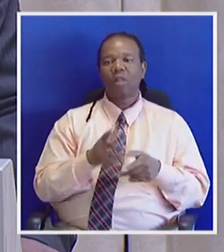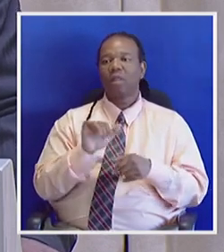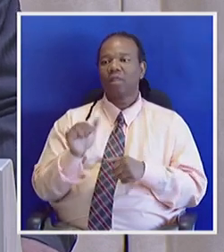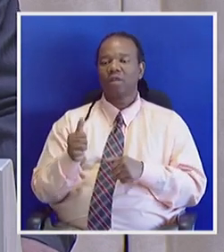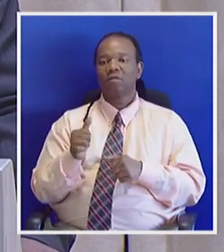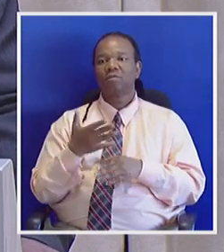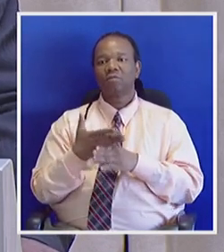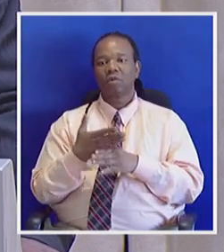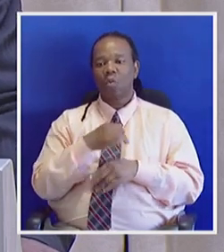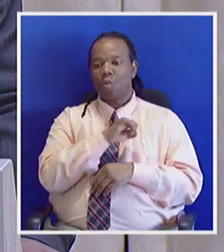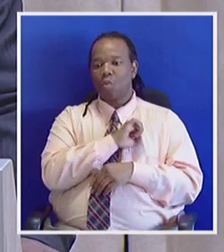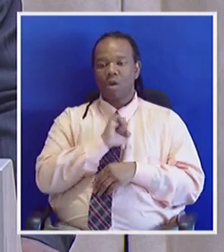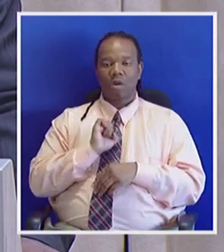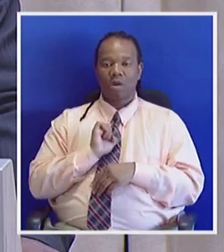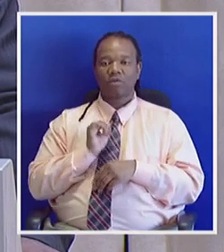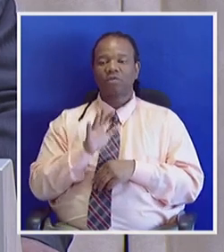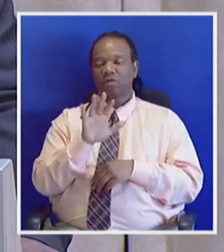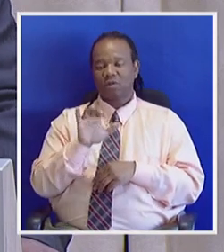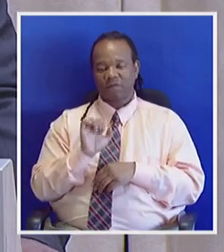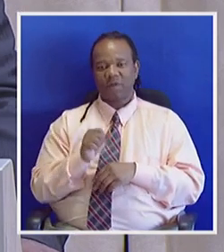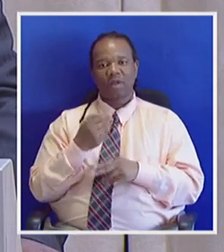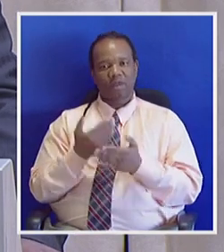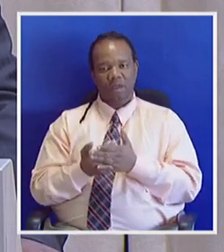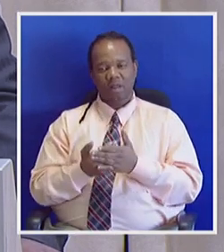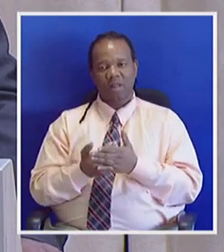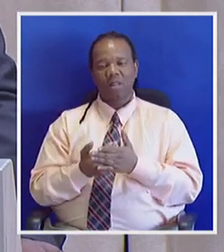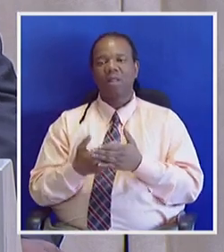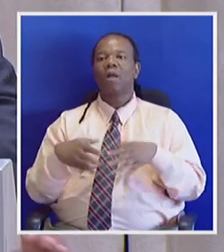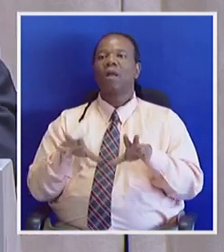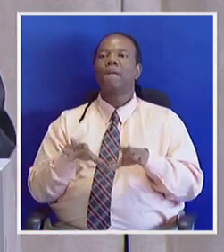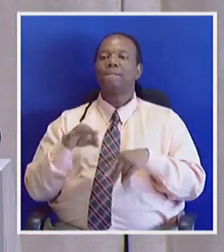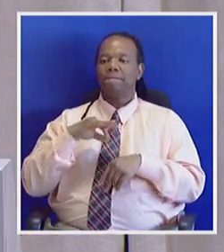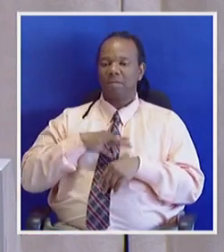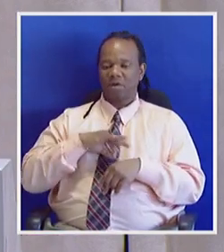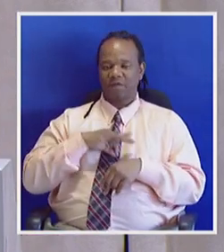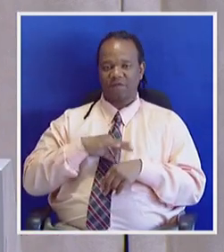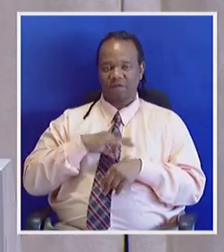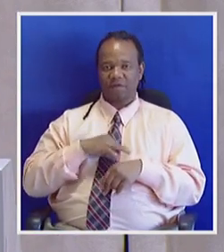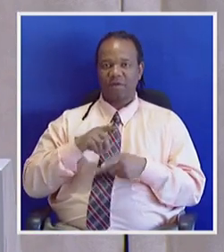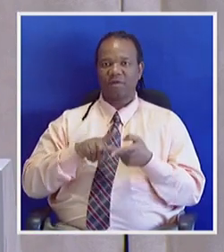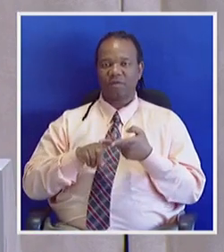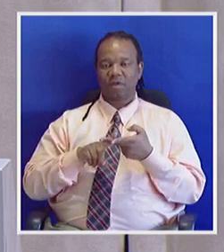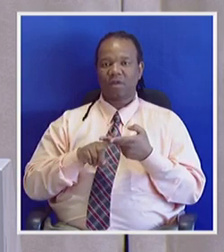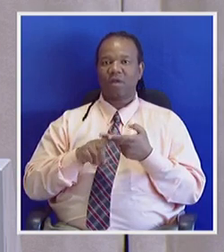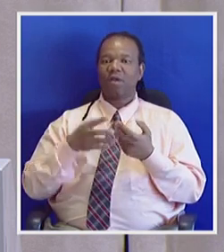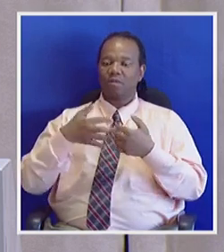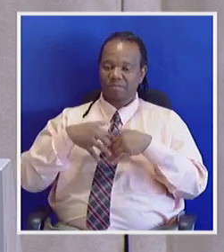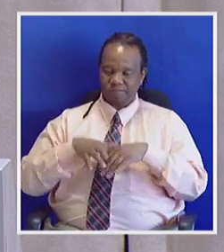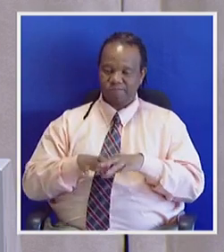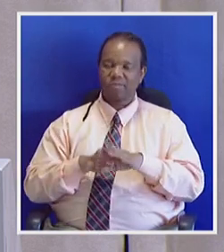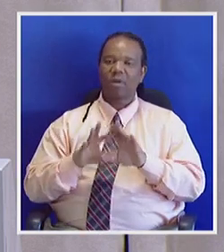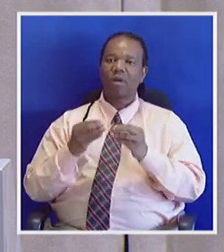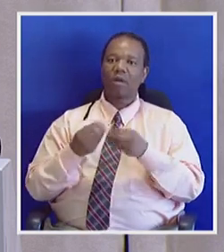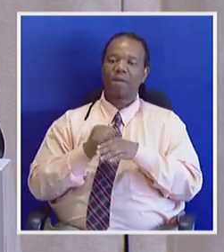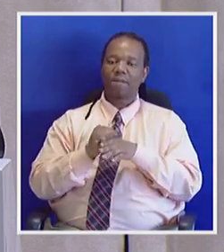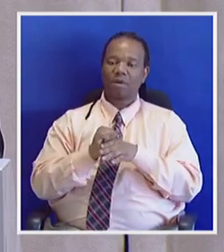our country are then able to benefit and partake in the commencement of the national minimum wage on the 1st